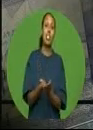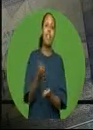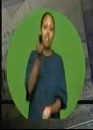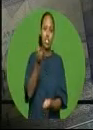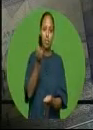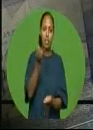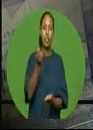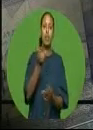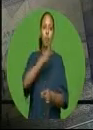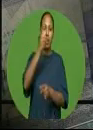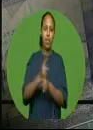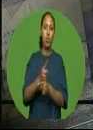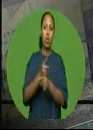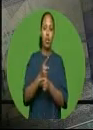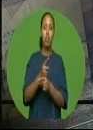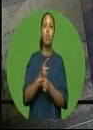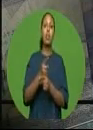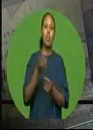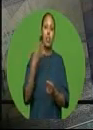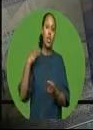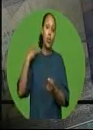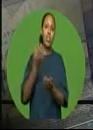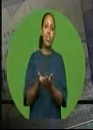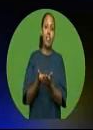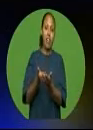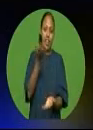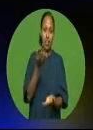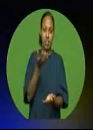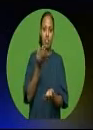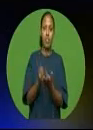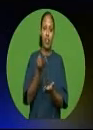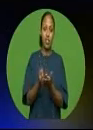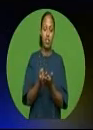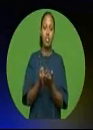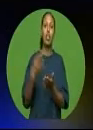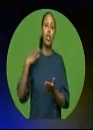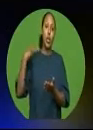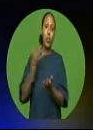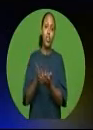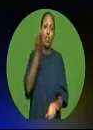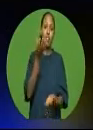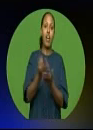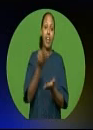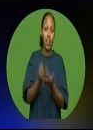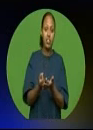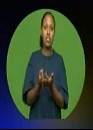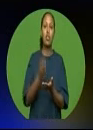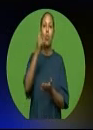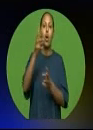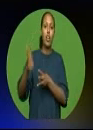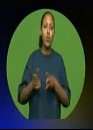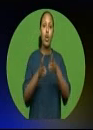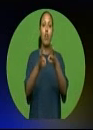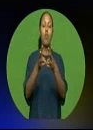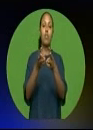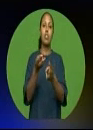investment, particularly equity financing. Equity financing is one way